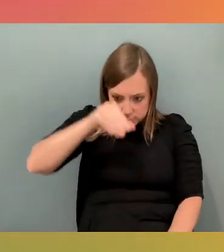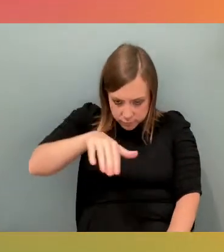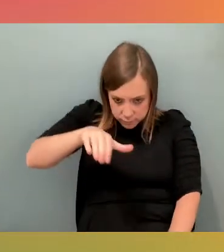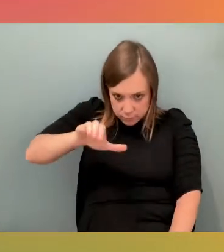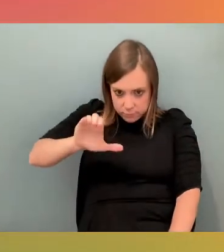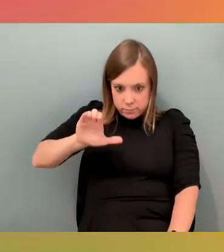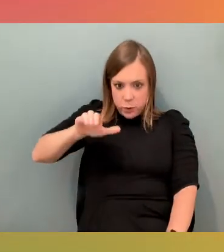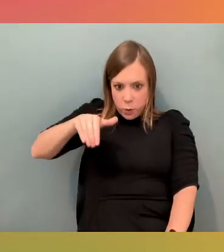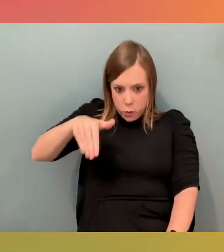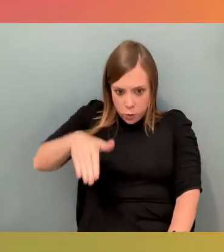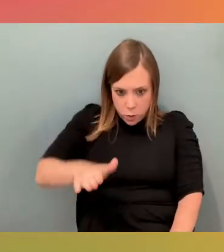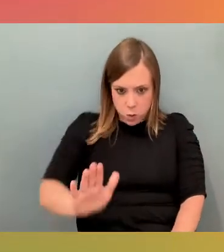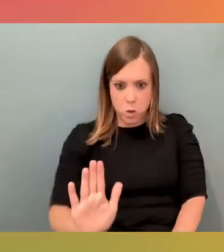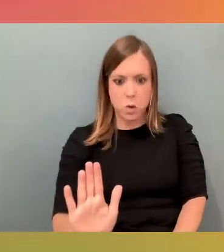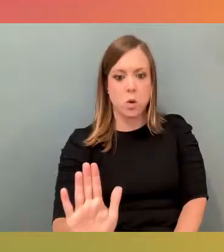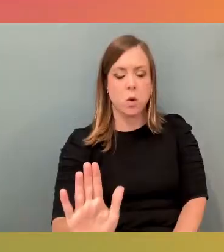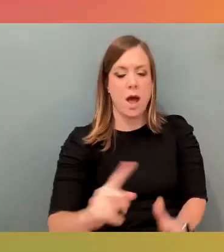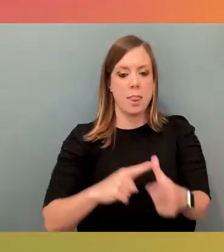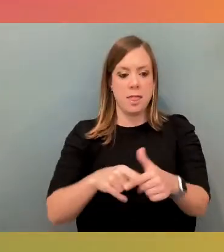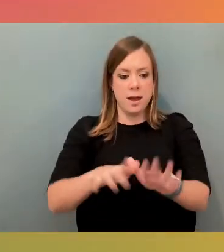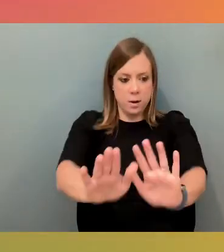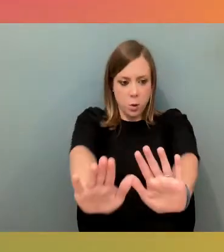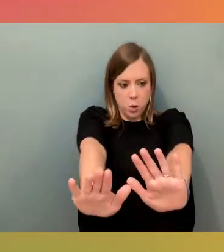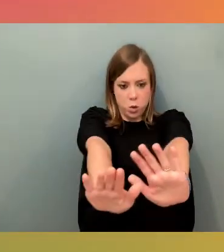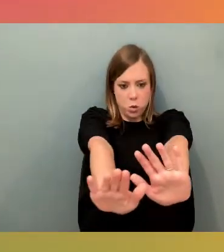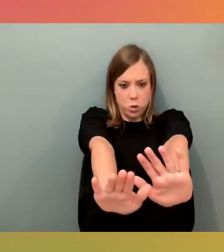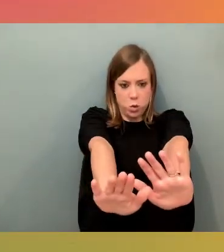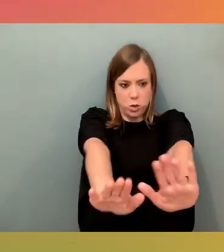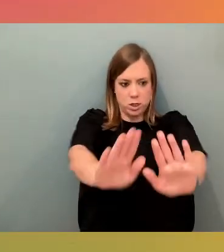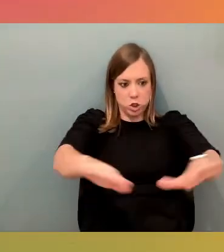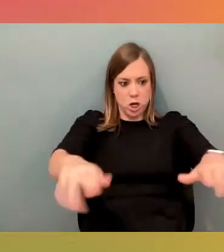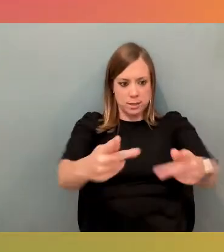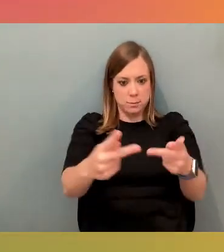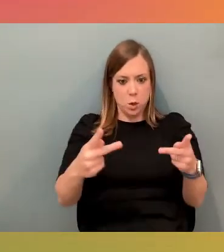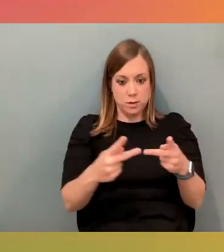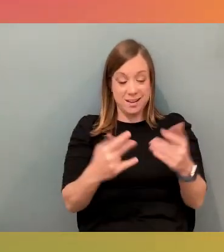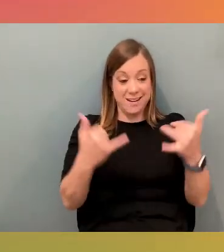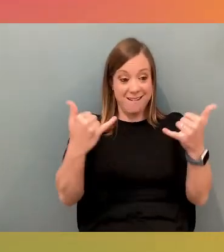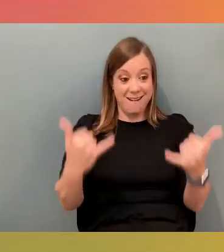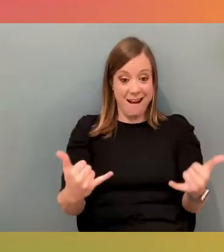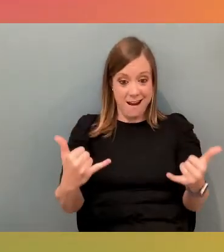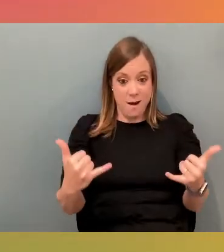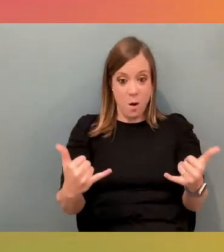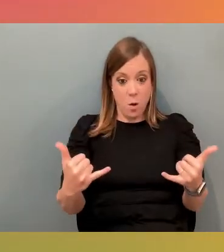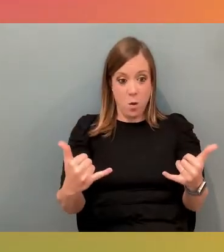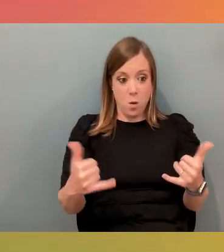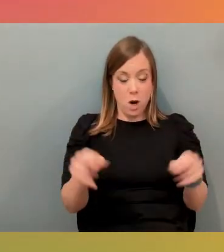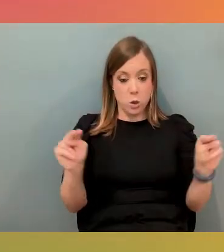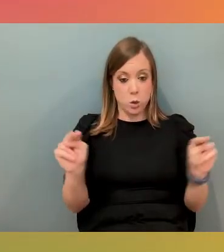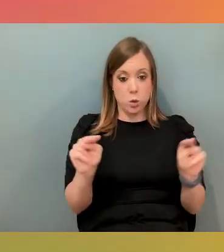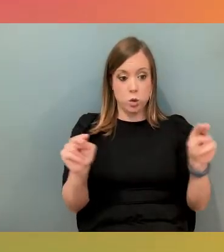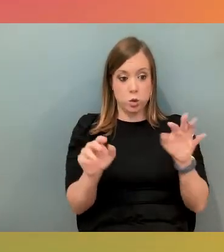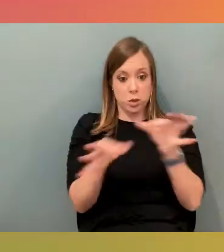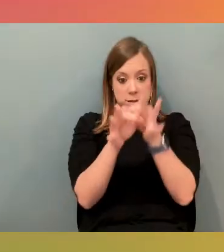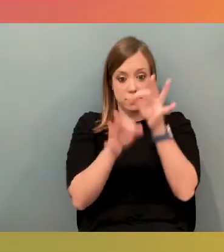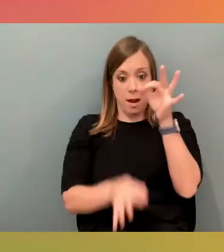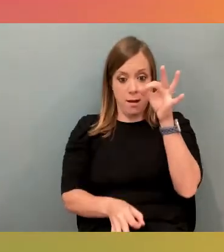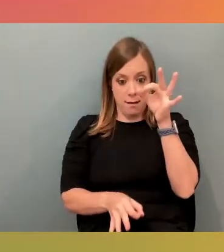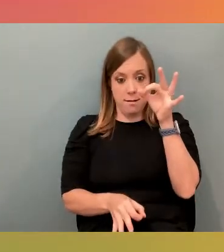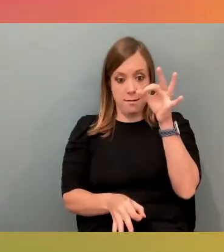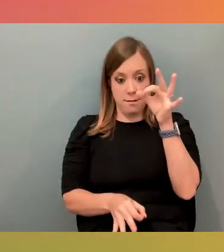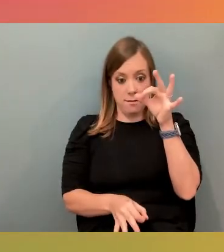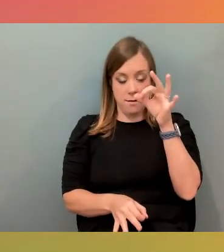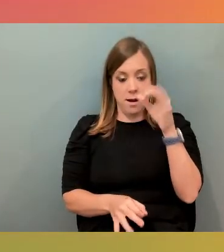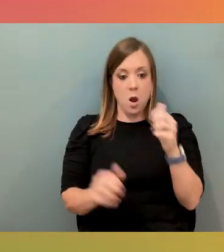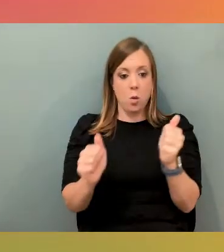and exhale back. Now go ahead and come up to a neutral spine, so no arching or rounding, and lift your toes up.